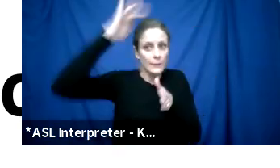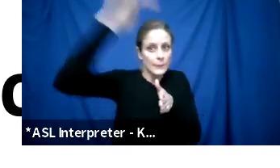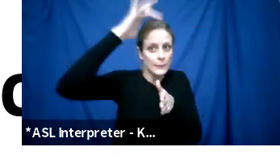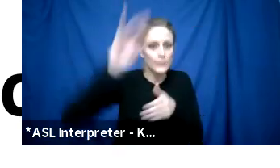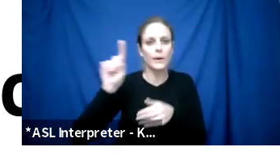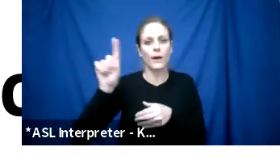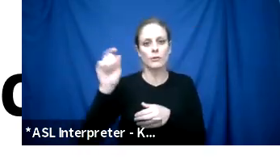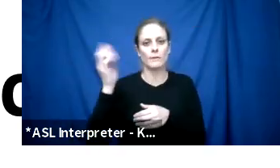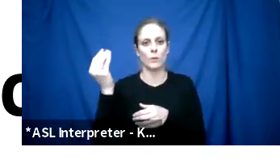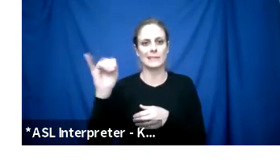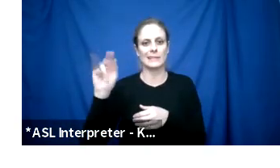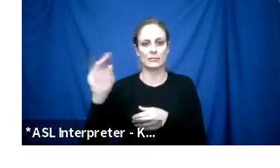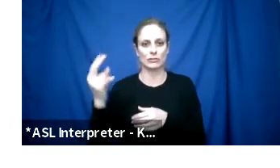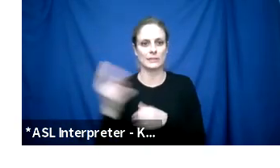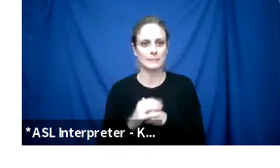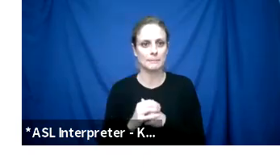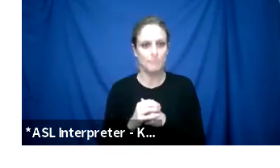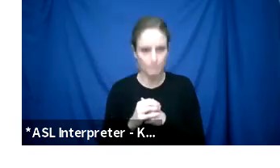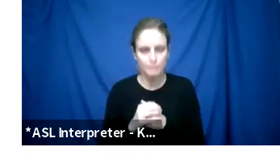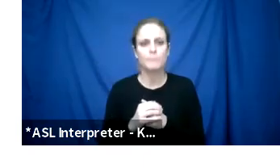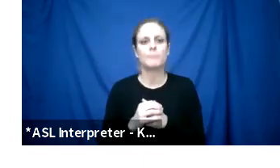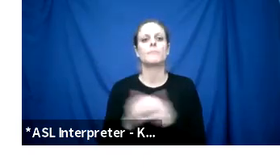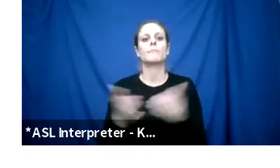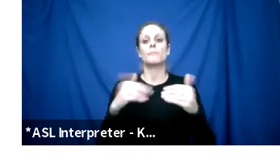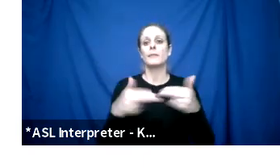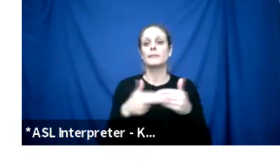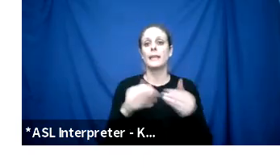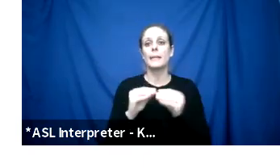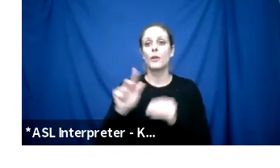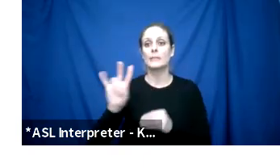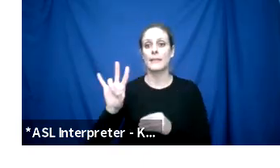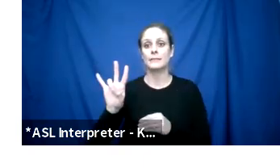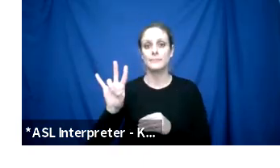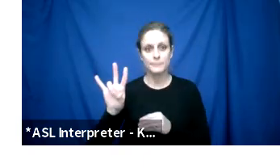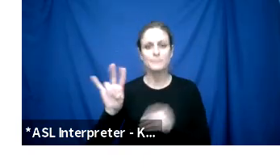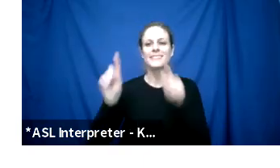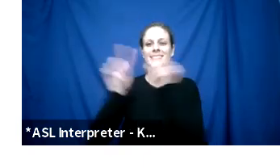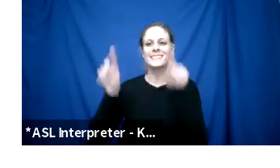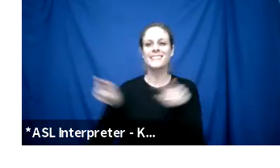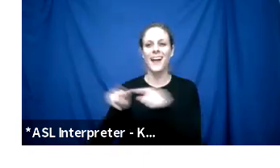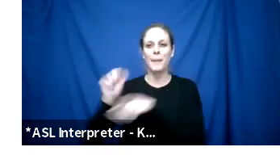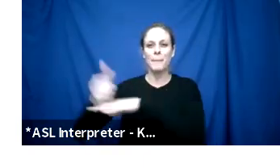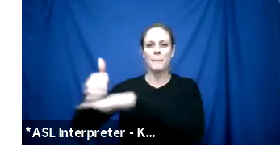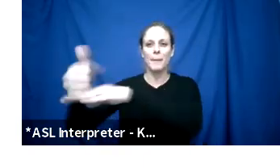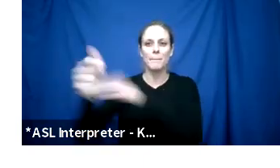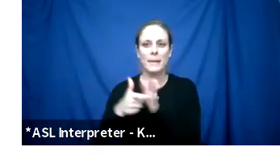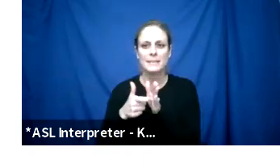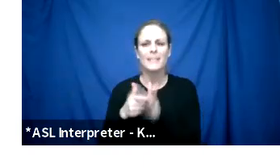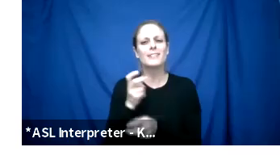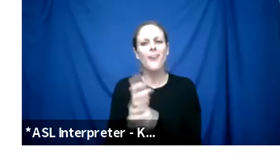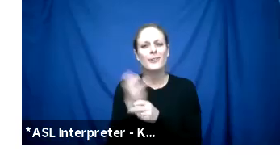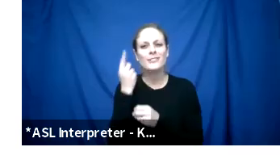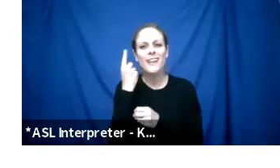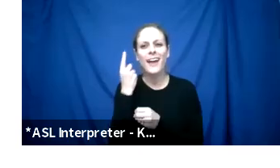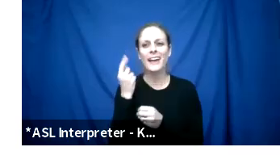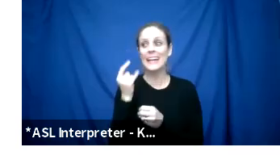on to the next slide, slide number 37. It talks about the signage. You know, it's so difficult to understand where these parking spaces are